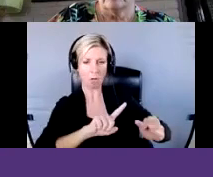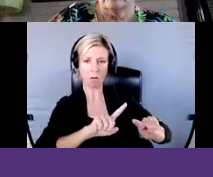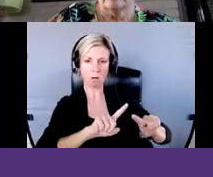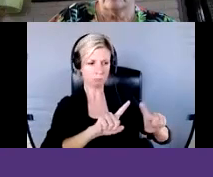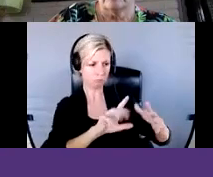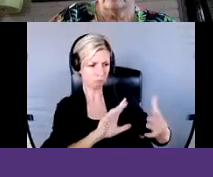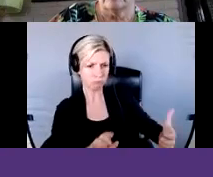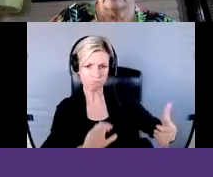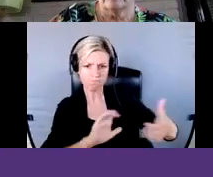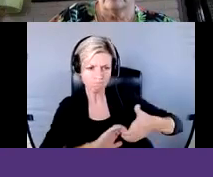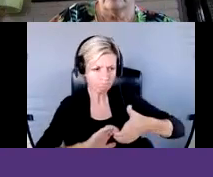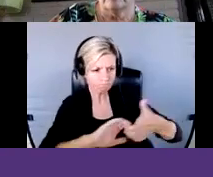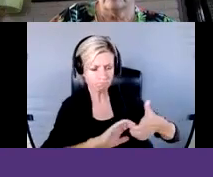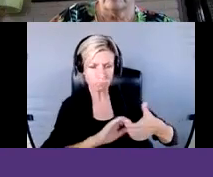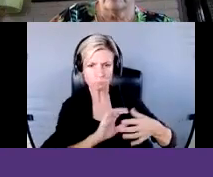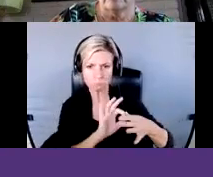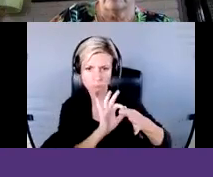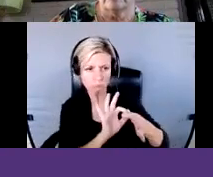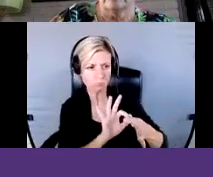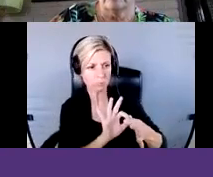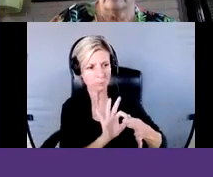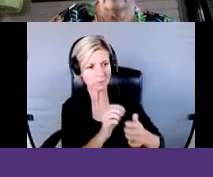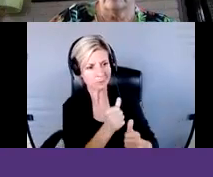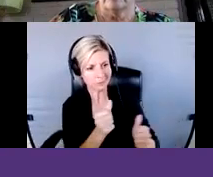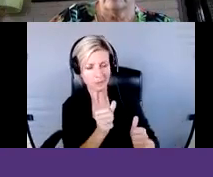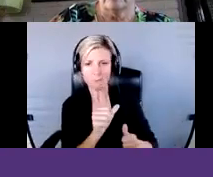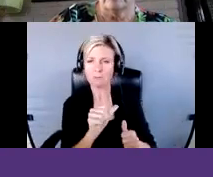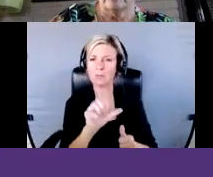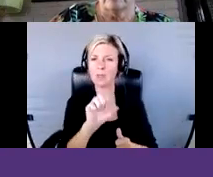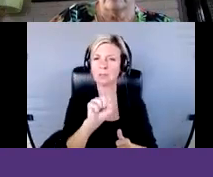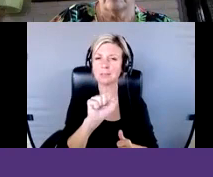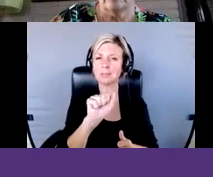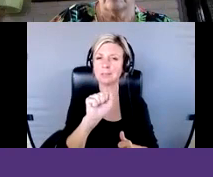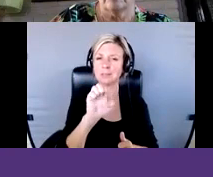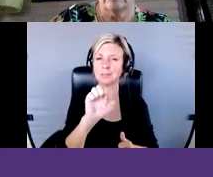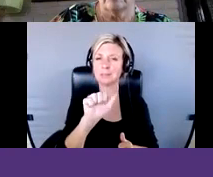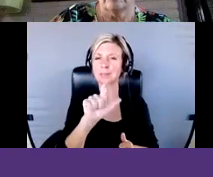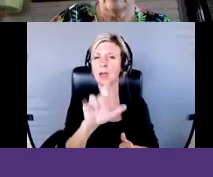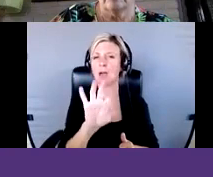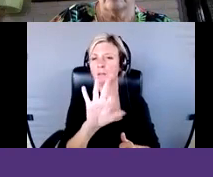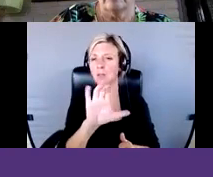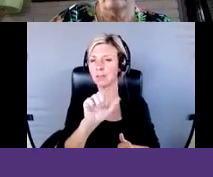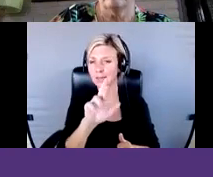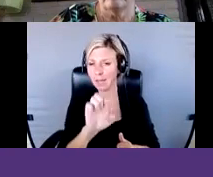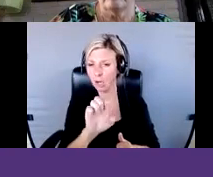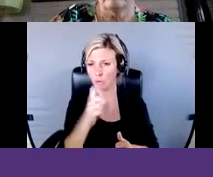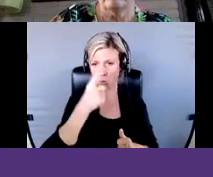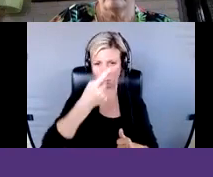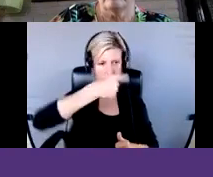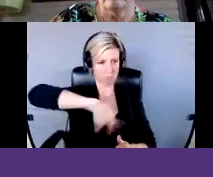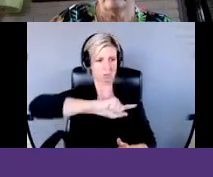on self-care as a family around the person who has the mental health challenge. So